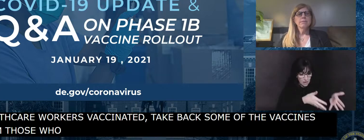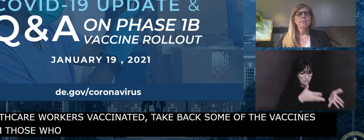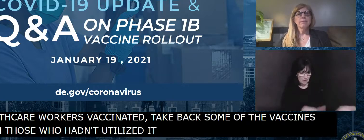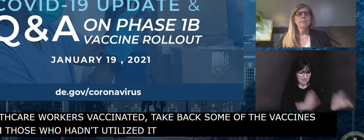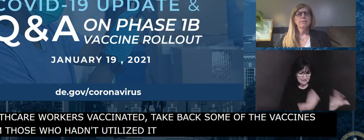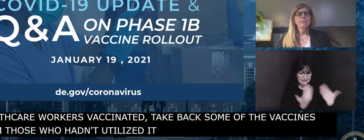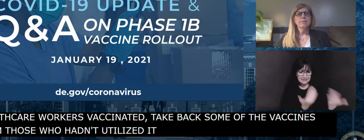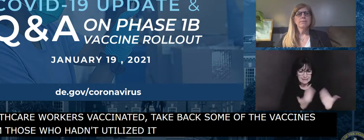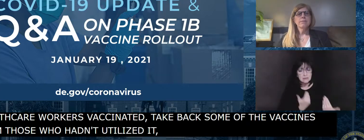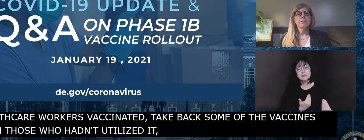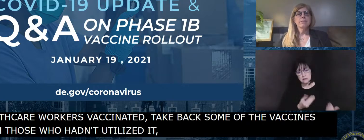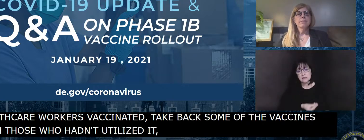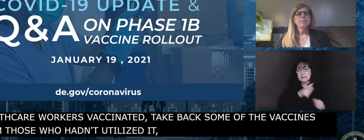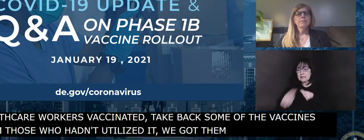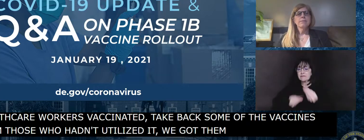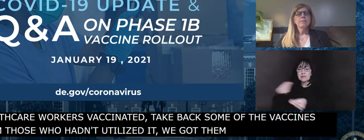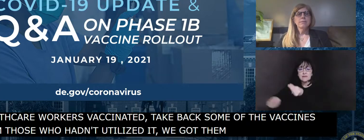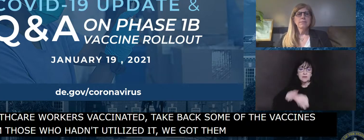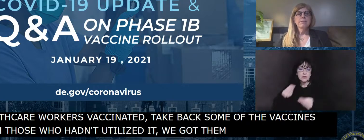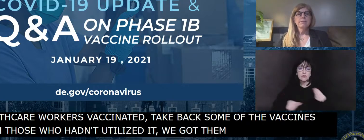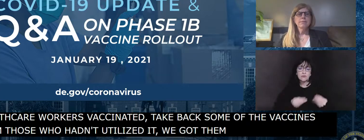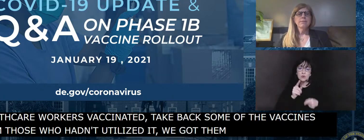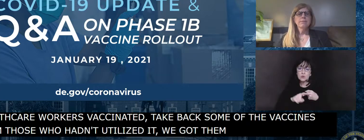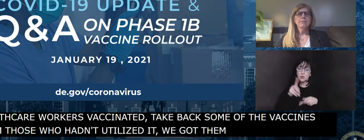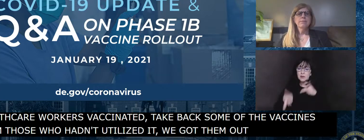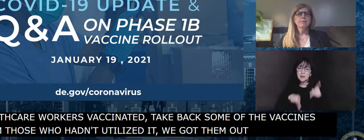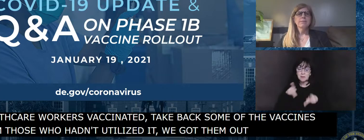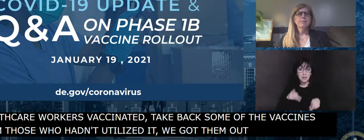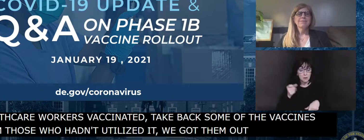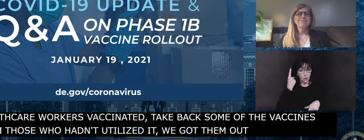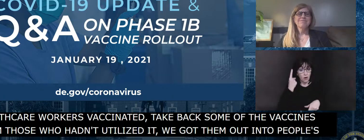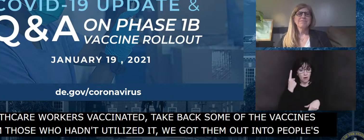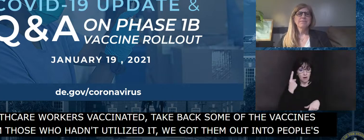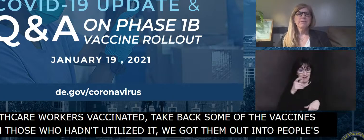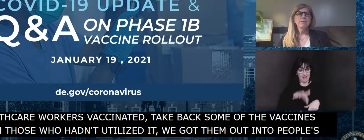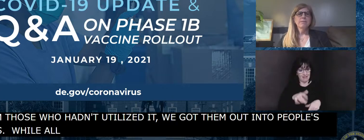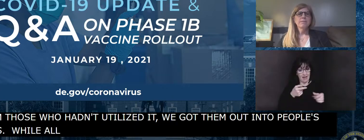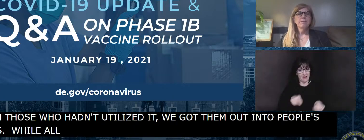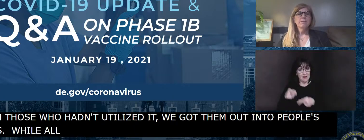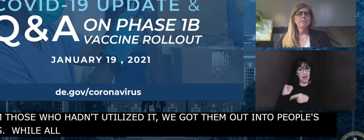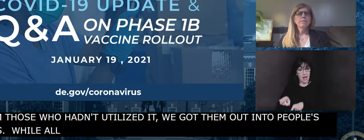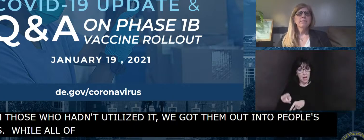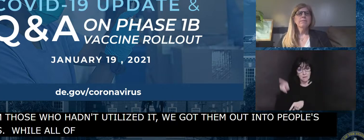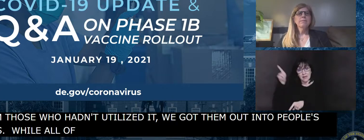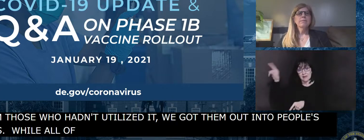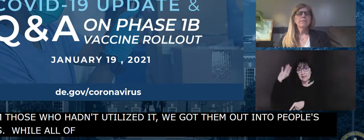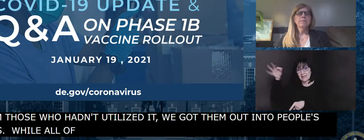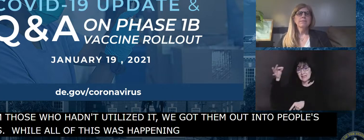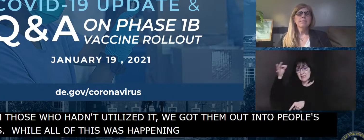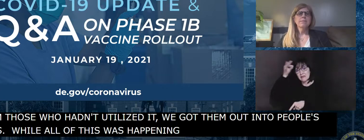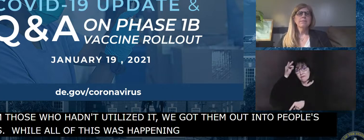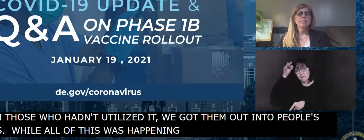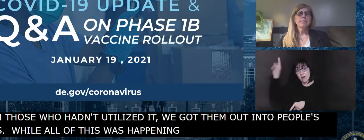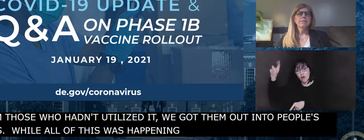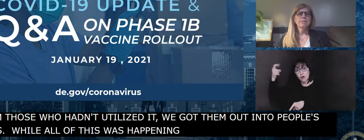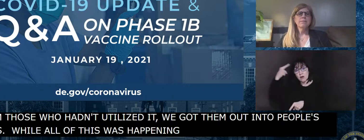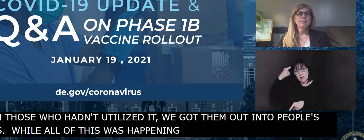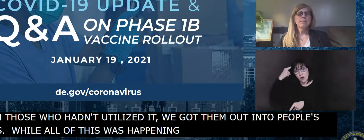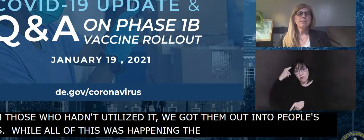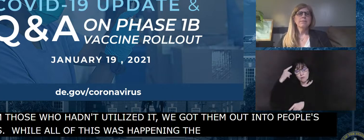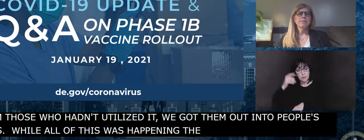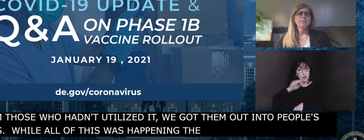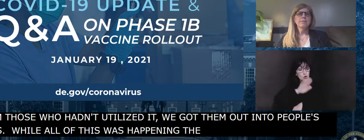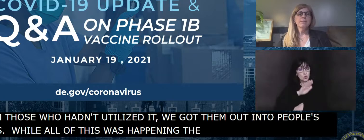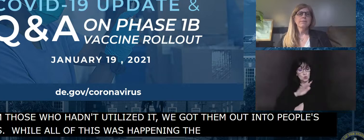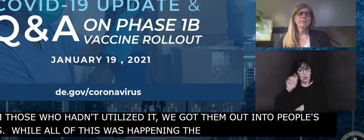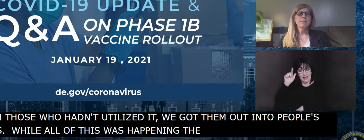into people's arms. And while all this was happening, the federal government said your future allocation was going to depend